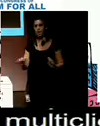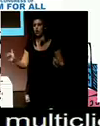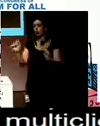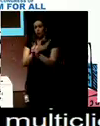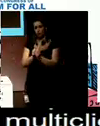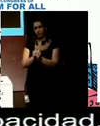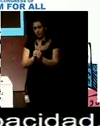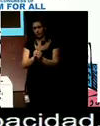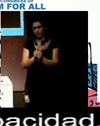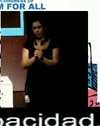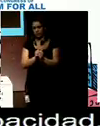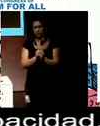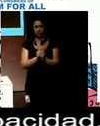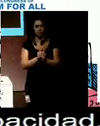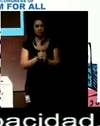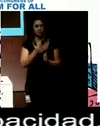people, usually